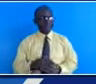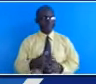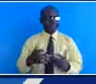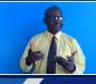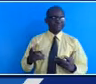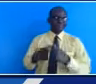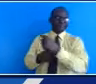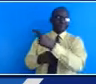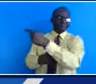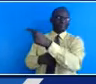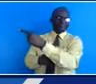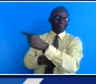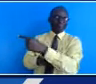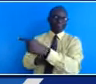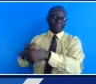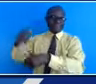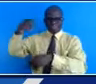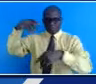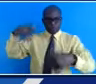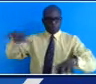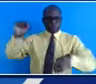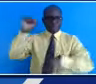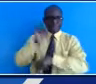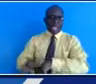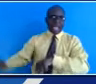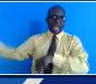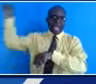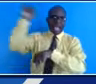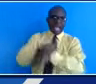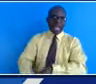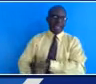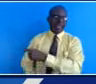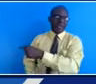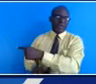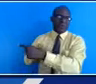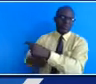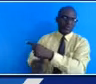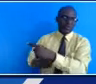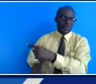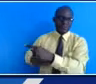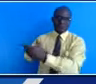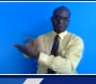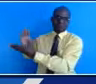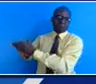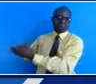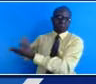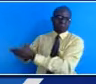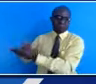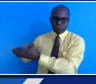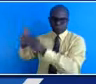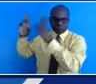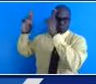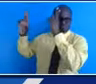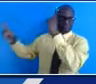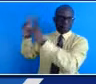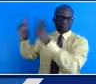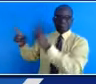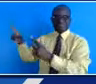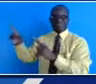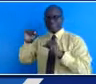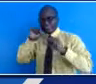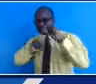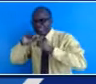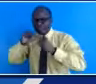facing together. Yes, it's been a trying time for sure to shut down your business and start homeschooling your